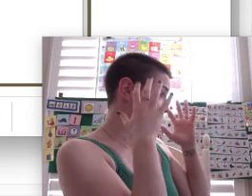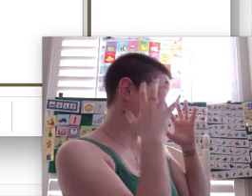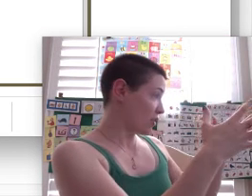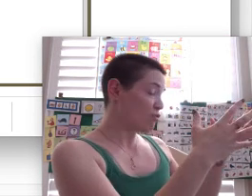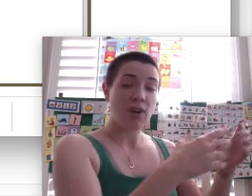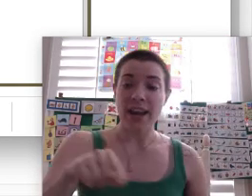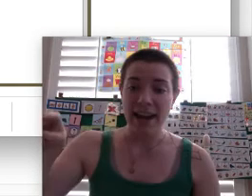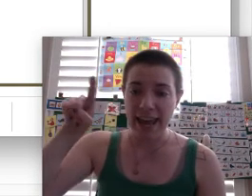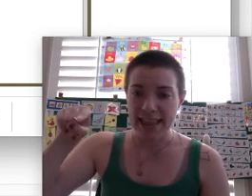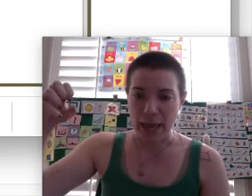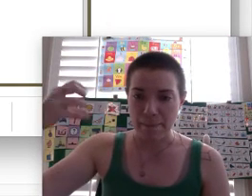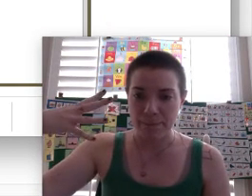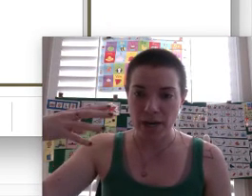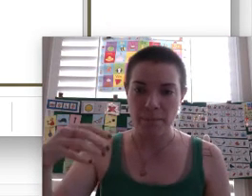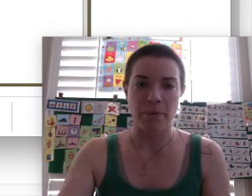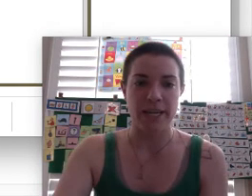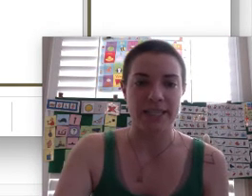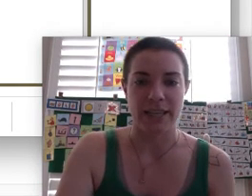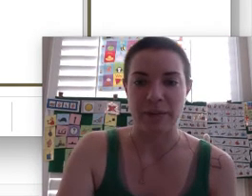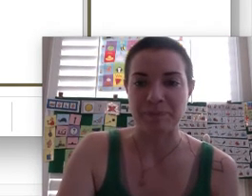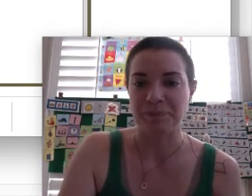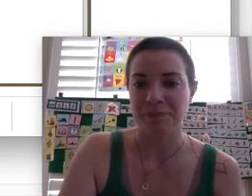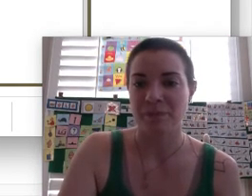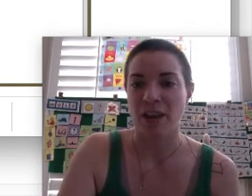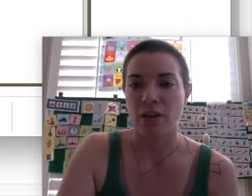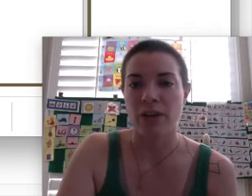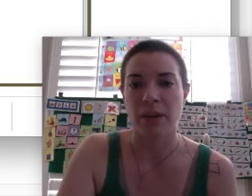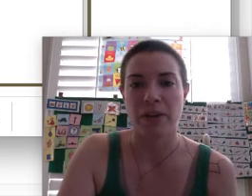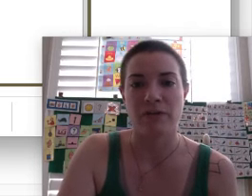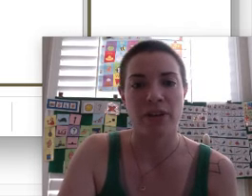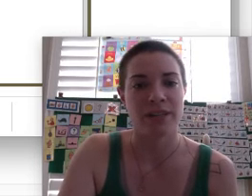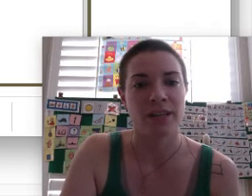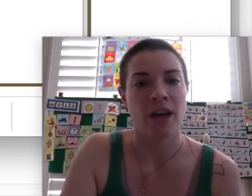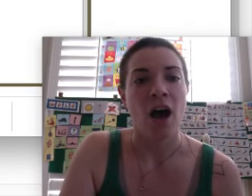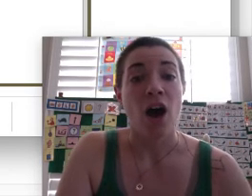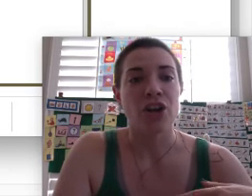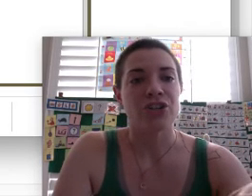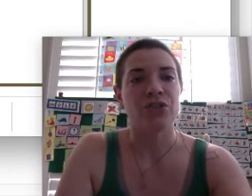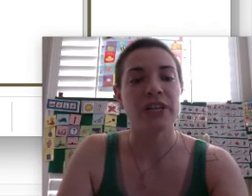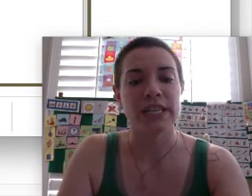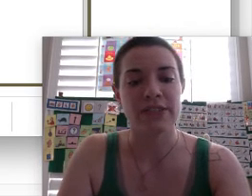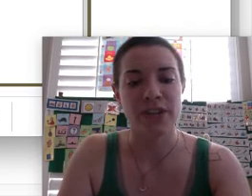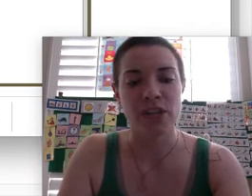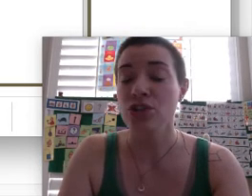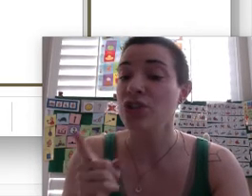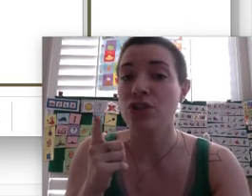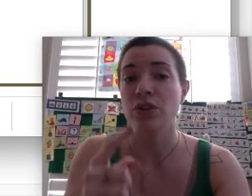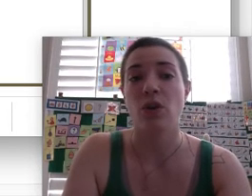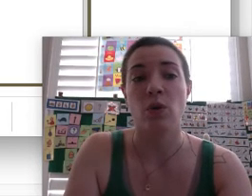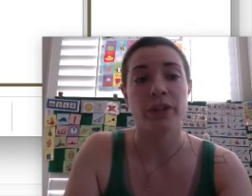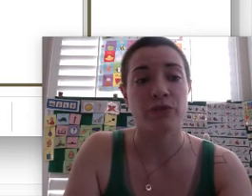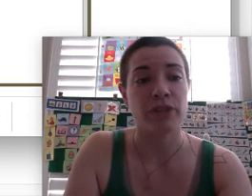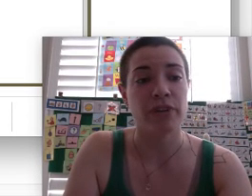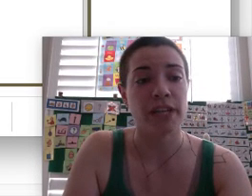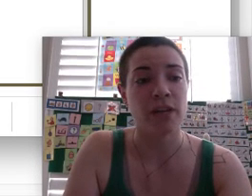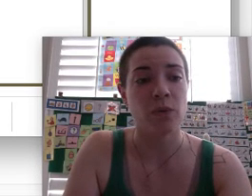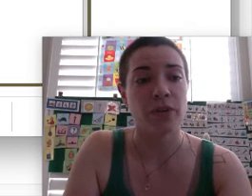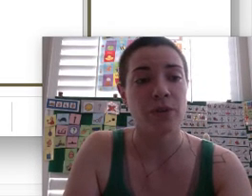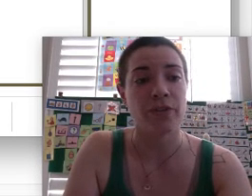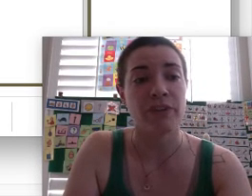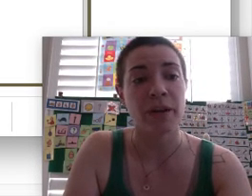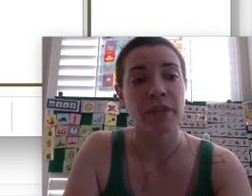is facing right at that bright, bright sun. Okay, my friends. Our story is finished. You can always reread